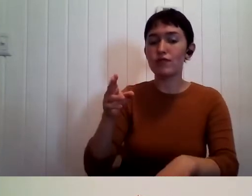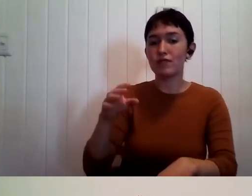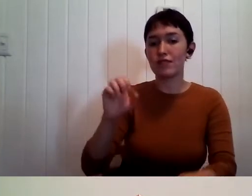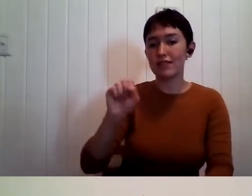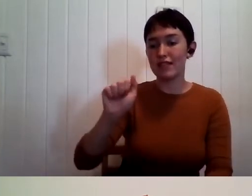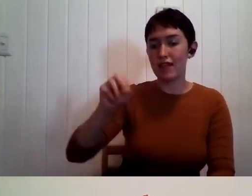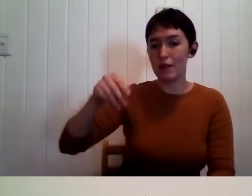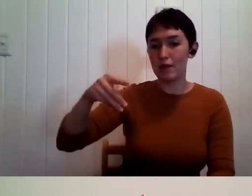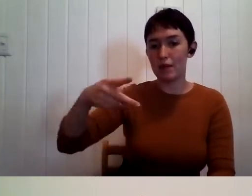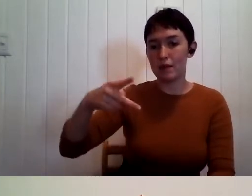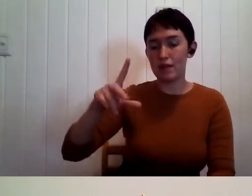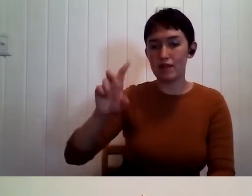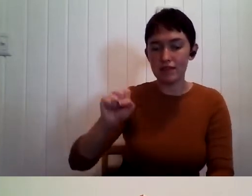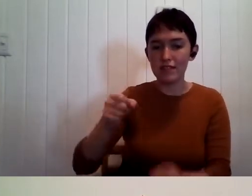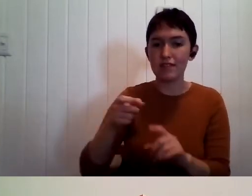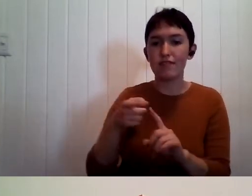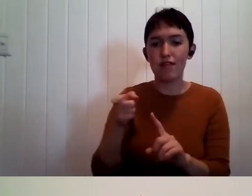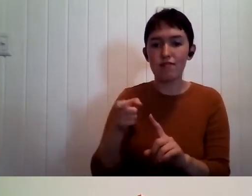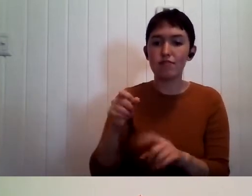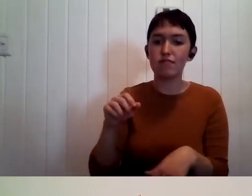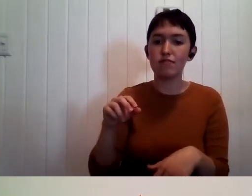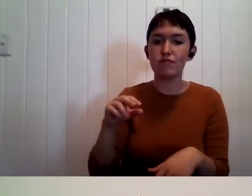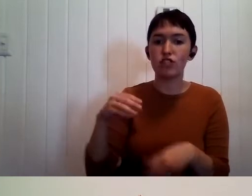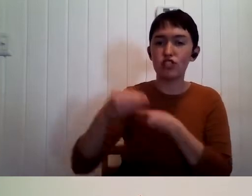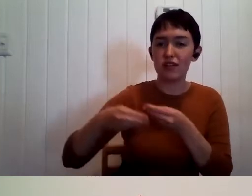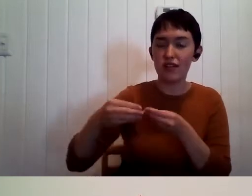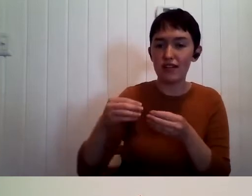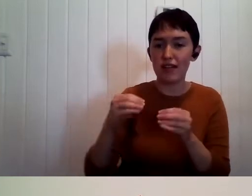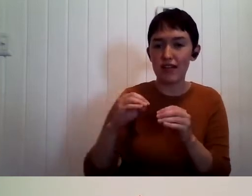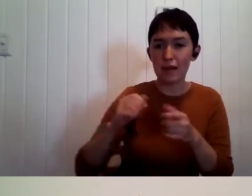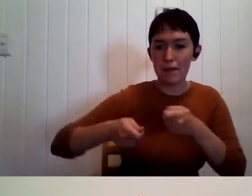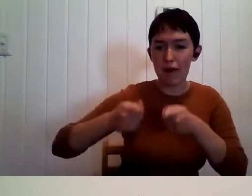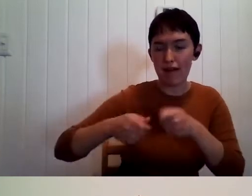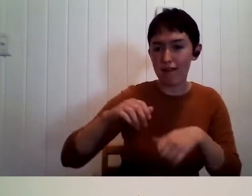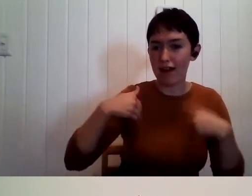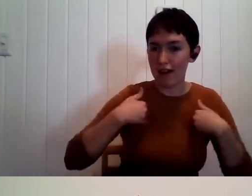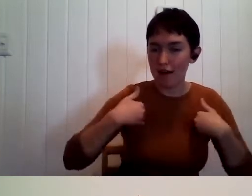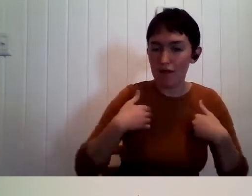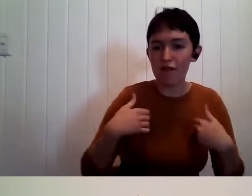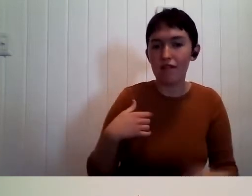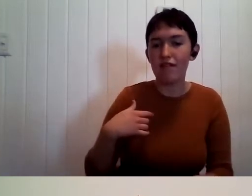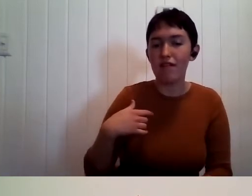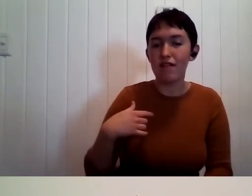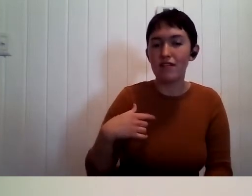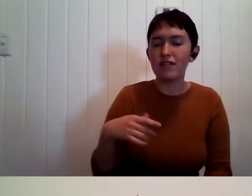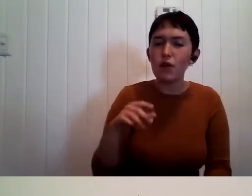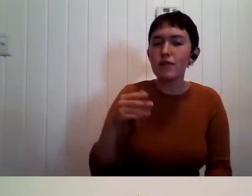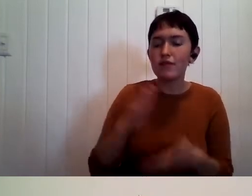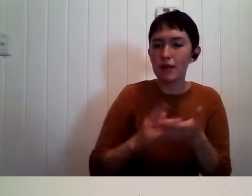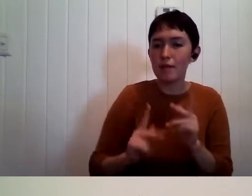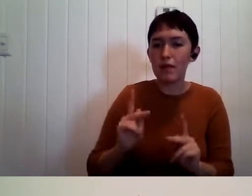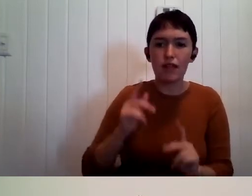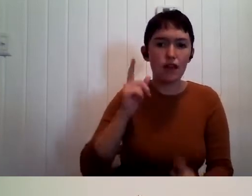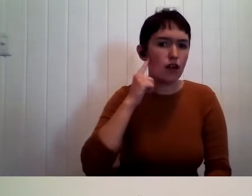day, like 1,000 times a day. So genetically modified animal, that sounds sometimes to some people like pretty wild, but